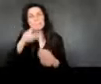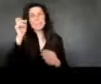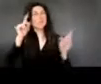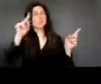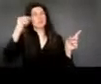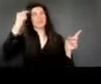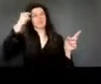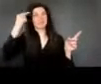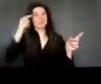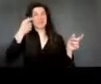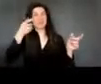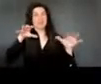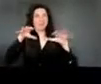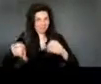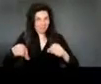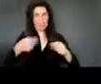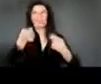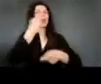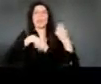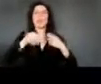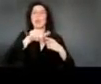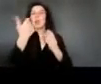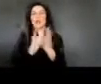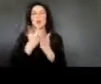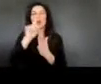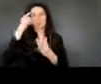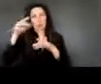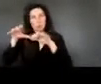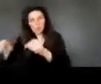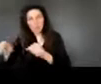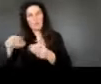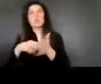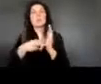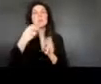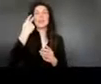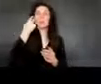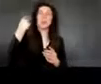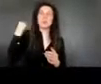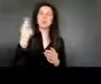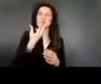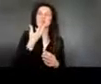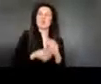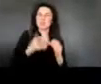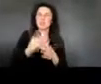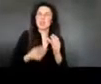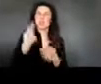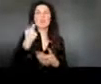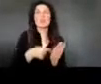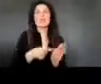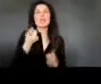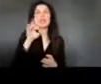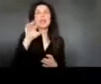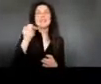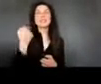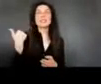area so quickly. The gaps are, for example, in the 1950s, the minorities, usually non-Muslim